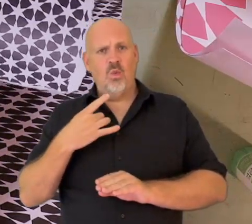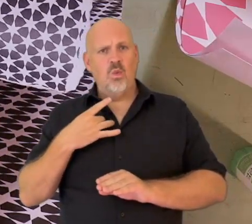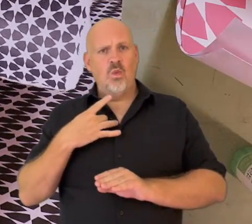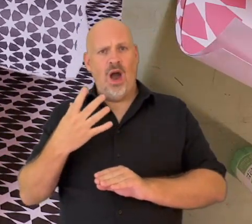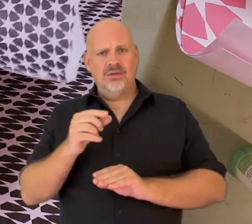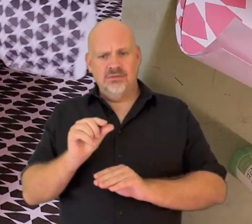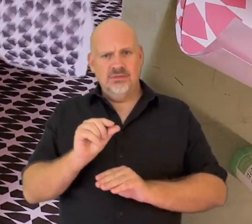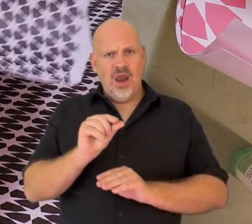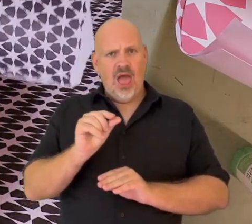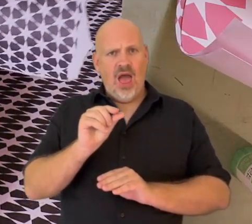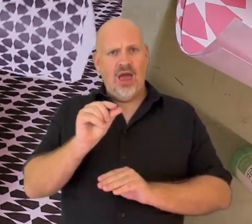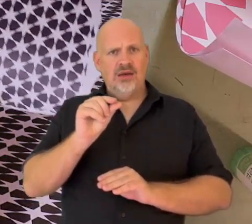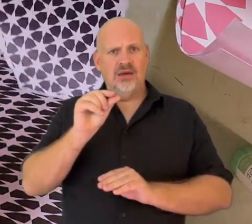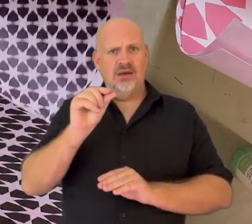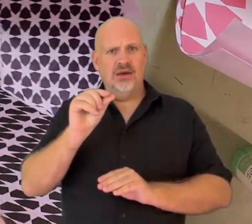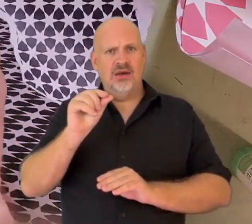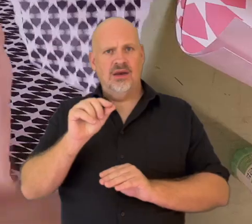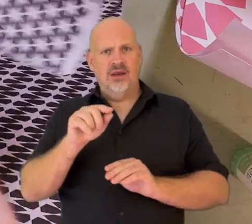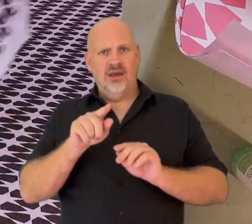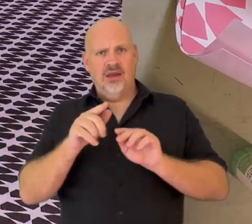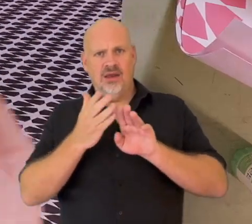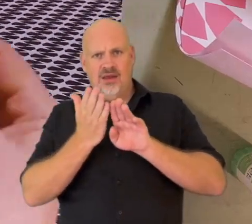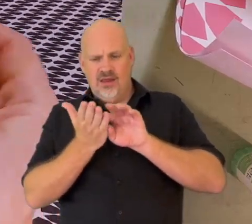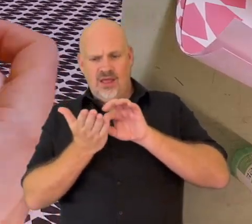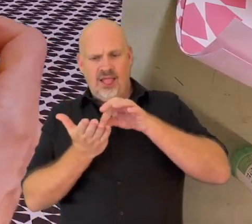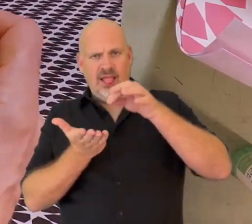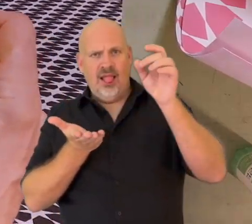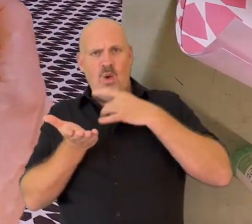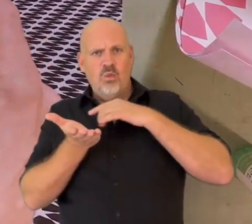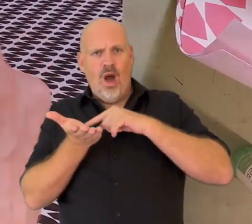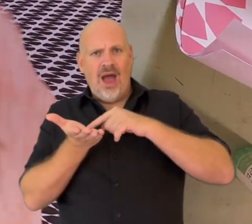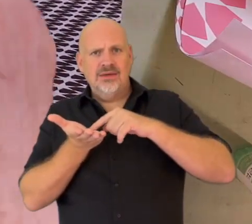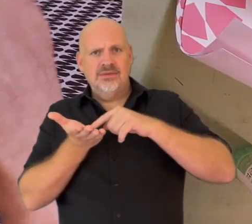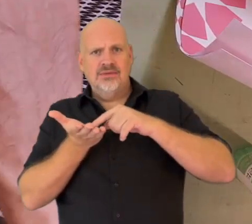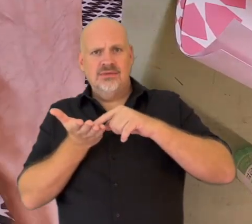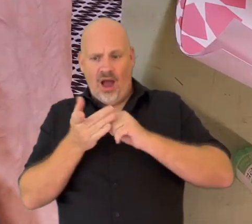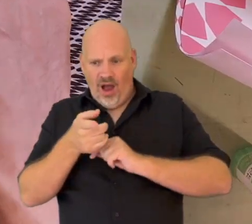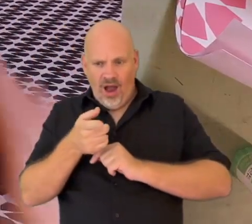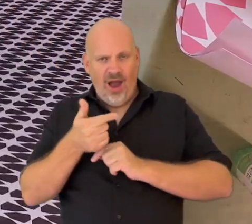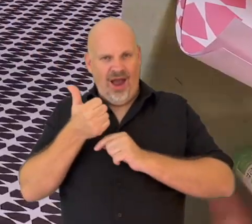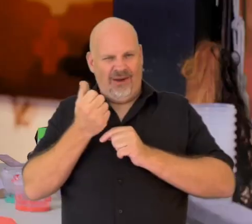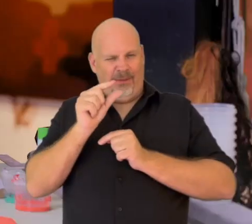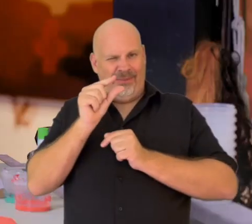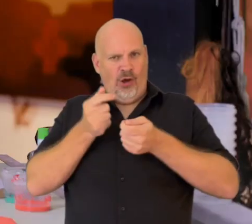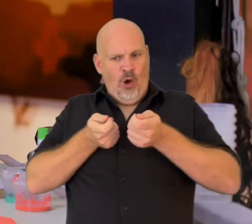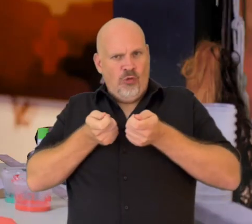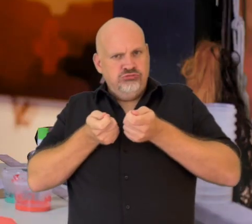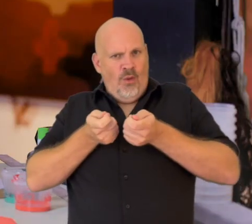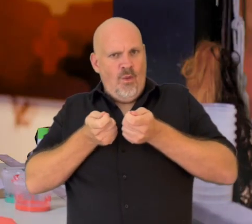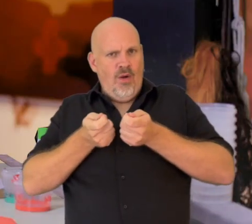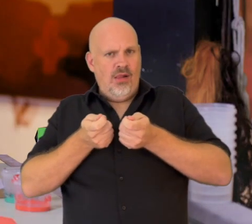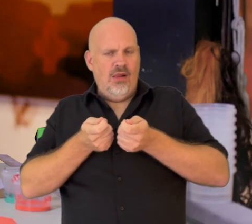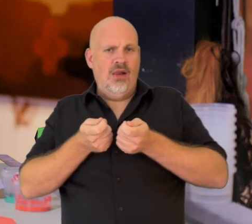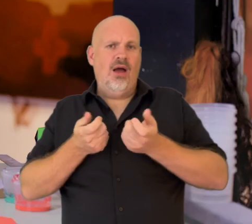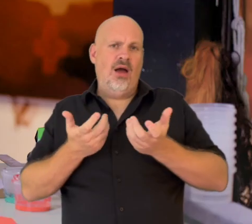on the bottom layer. So you learn to control it a little, although obviously